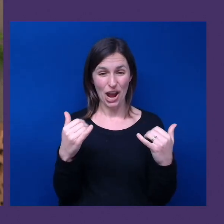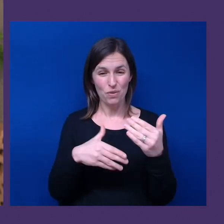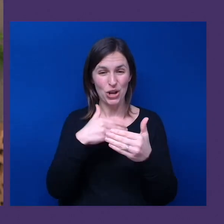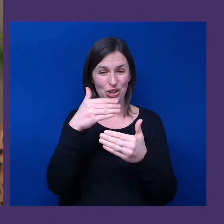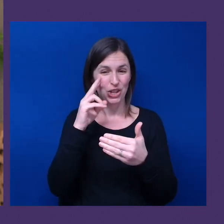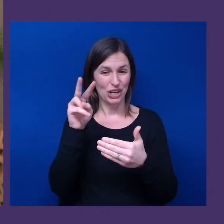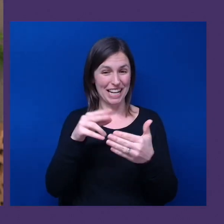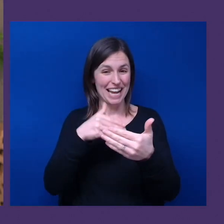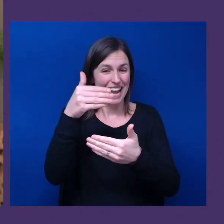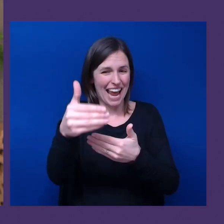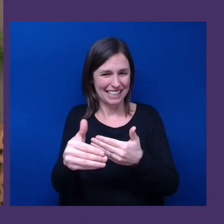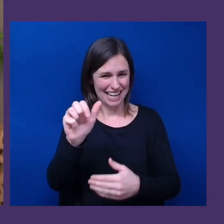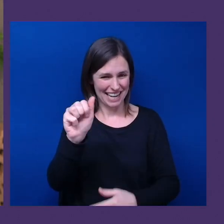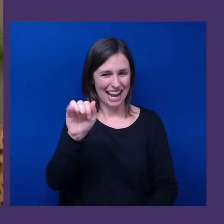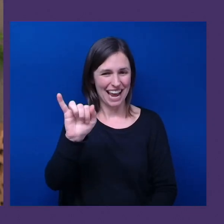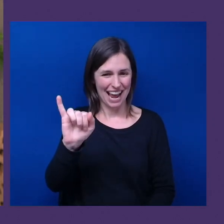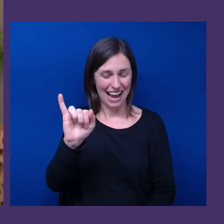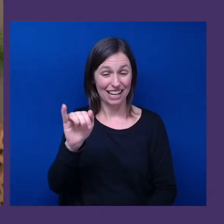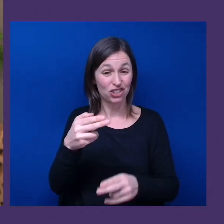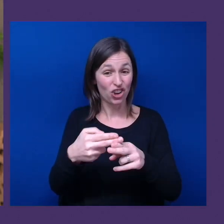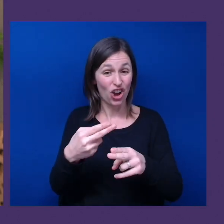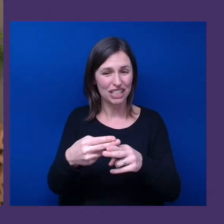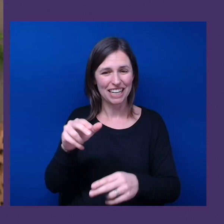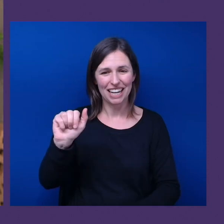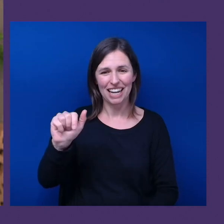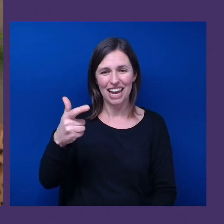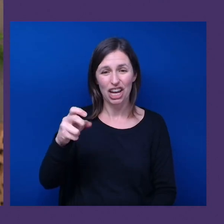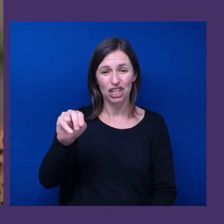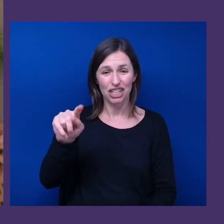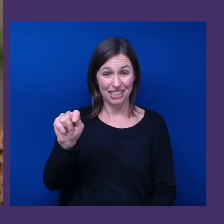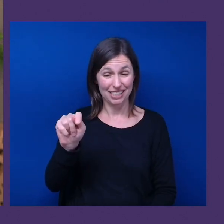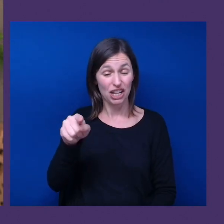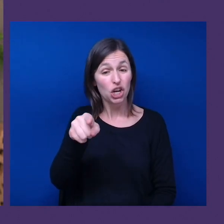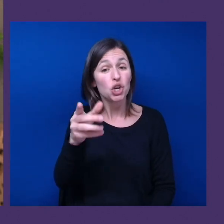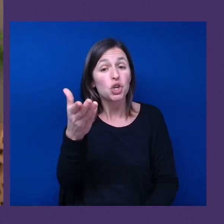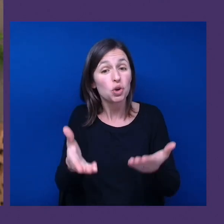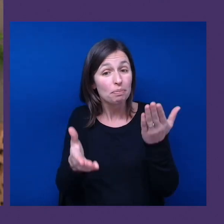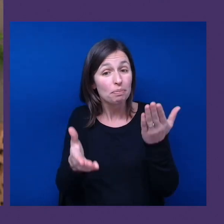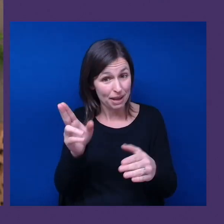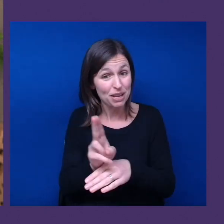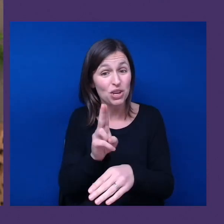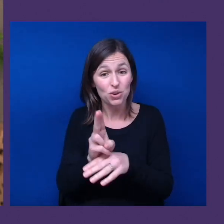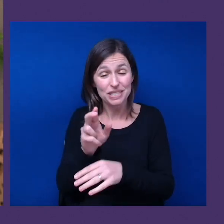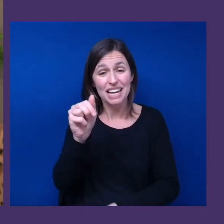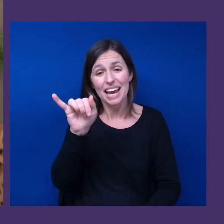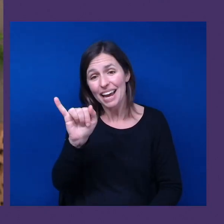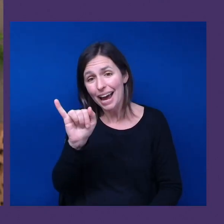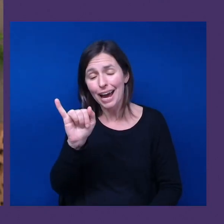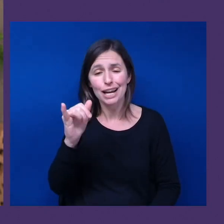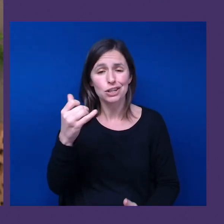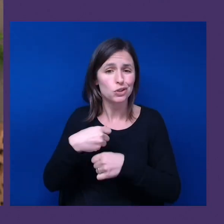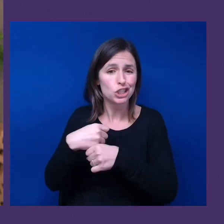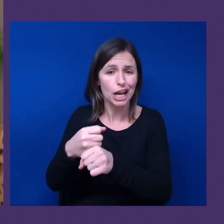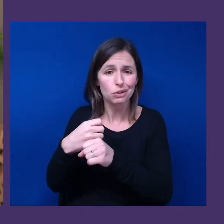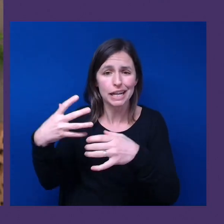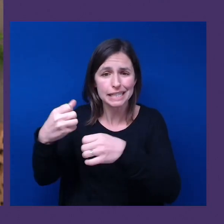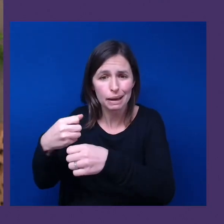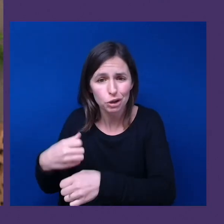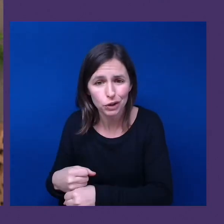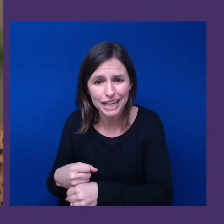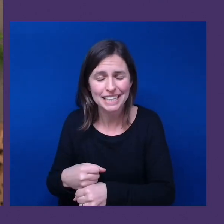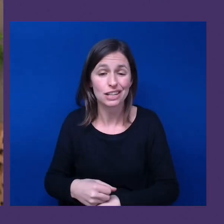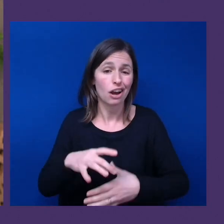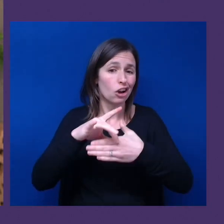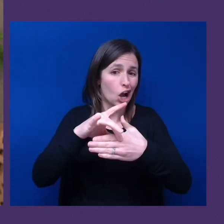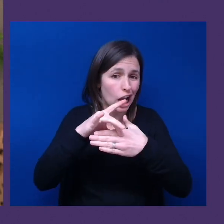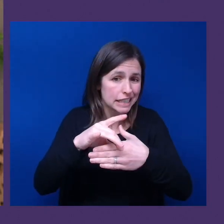agents. Up to this point, you may have used AI to generate summaries or to generate content or to answer questions for